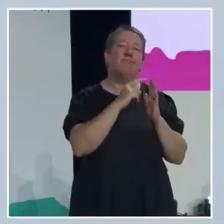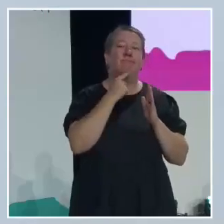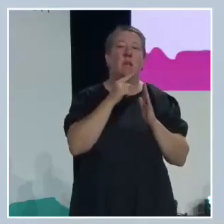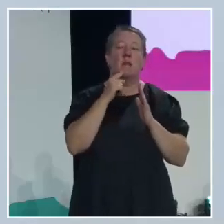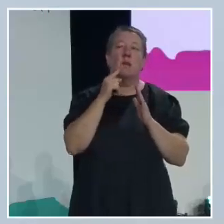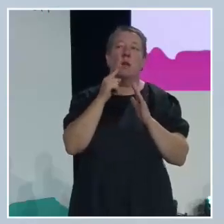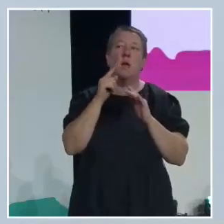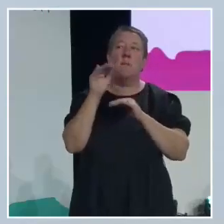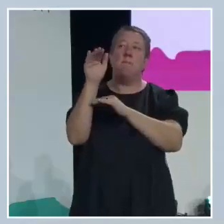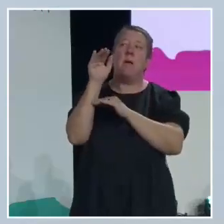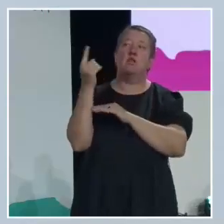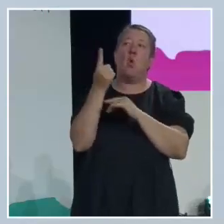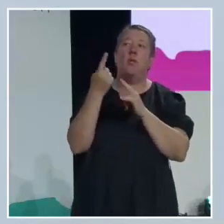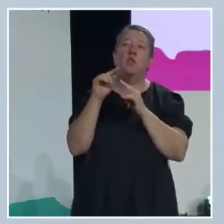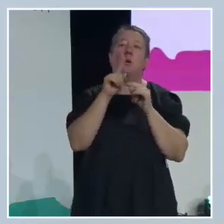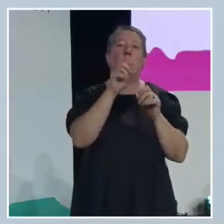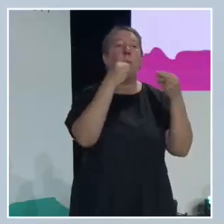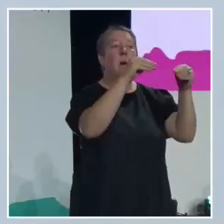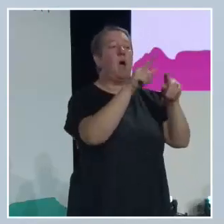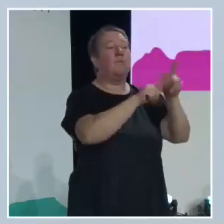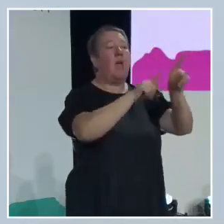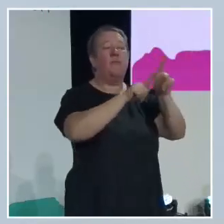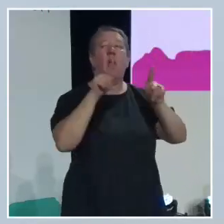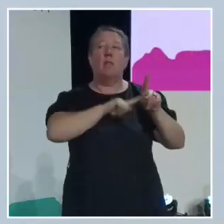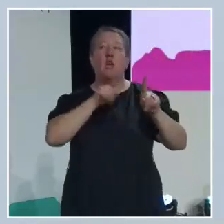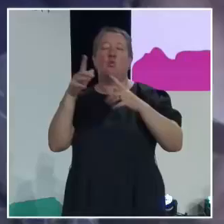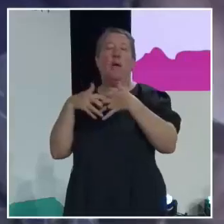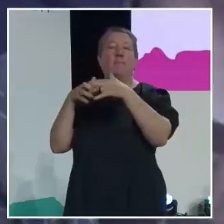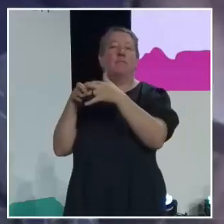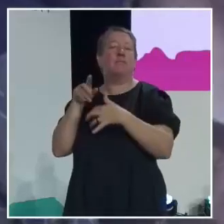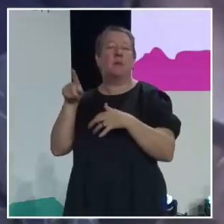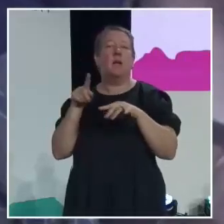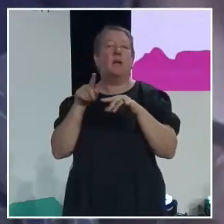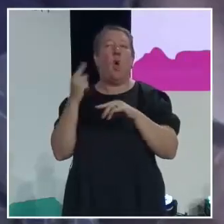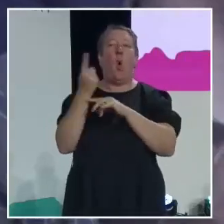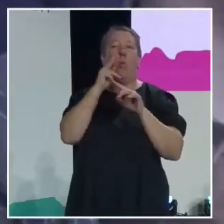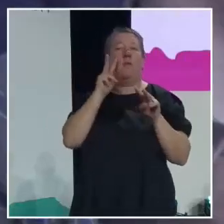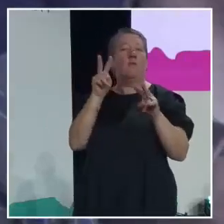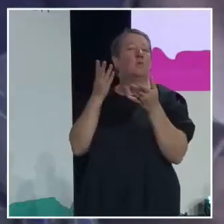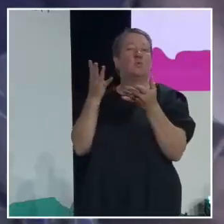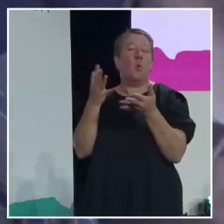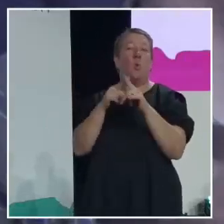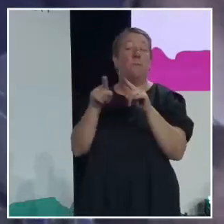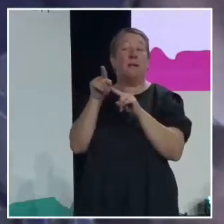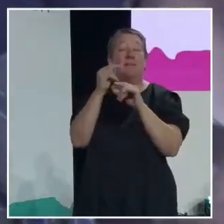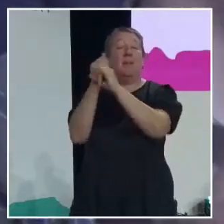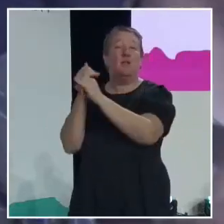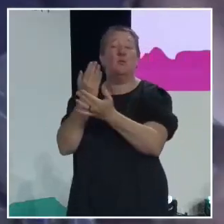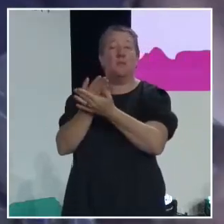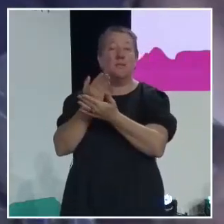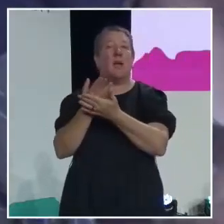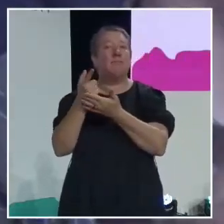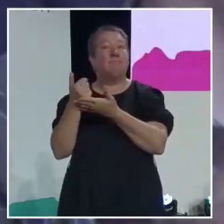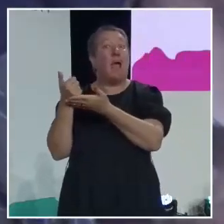market failures, but also as institutions that have and can help